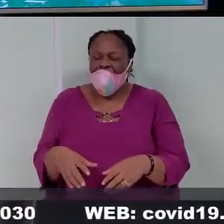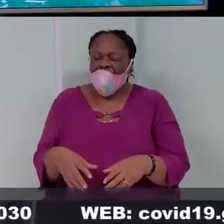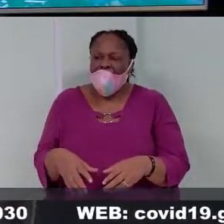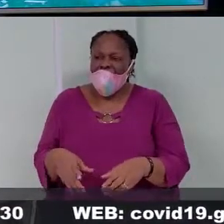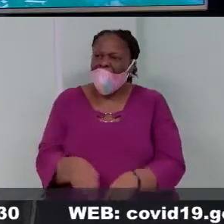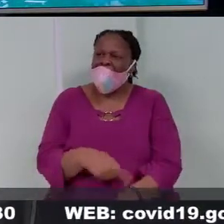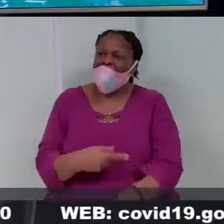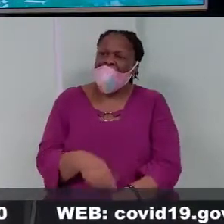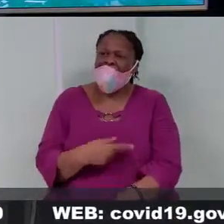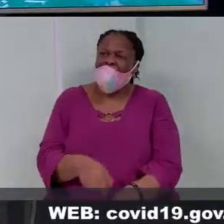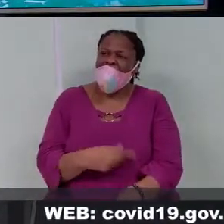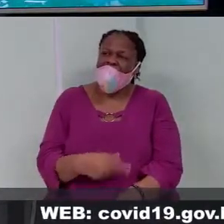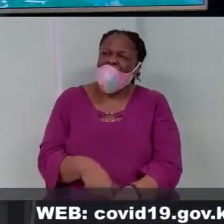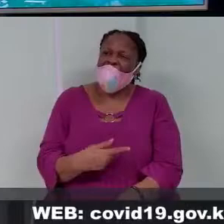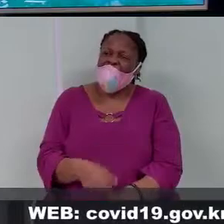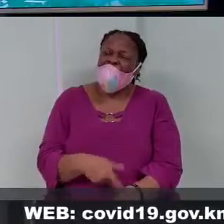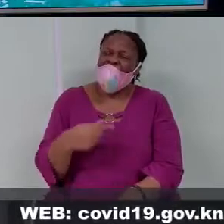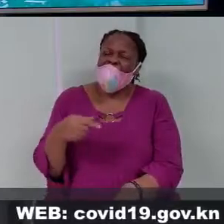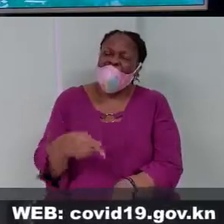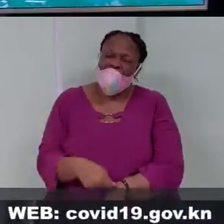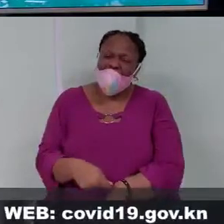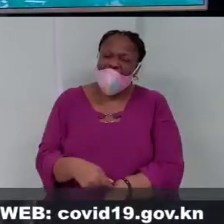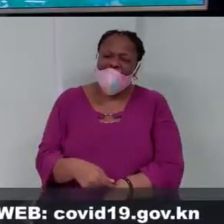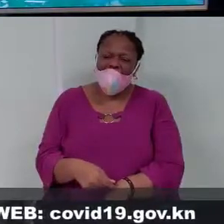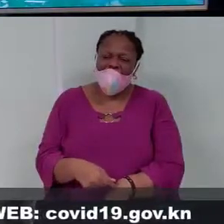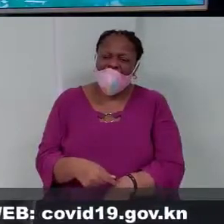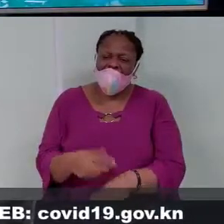your mask. It's for your own safety.